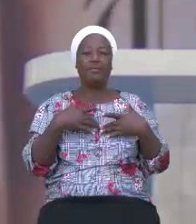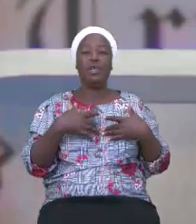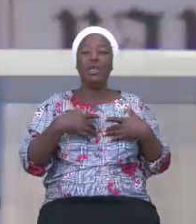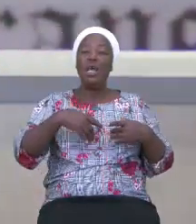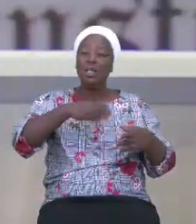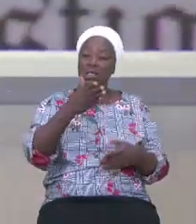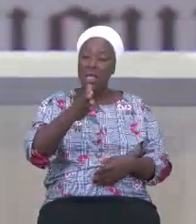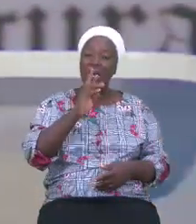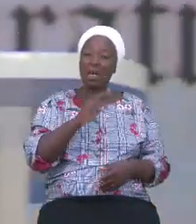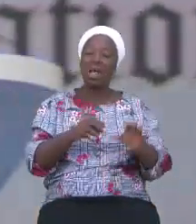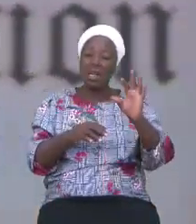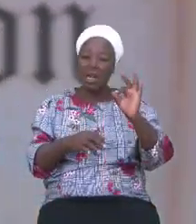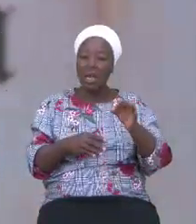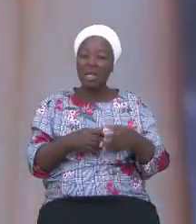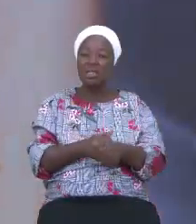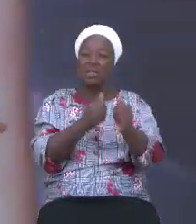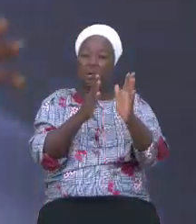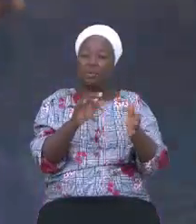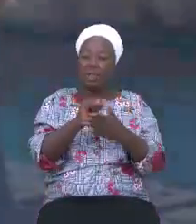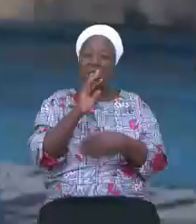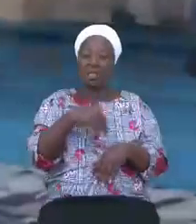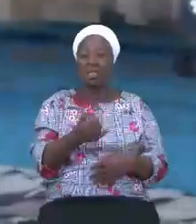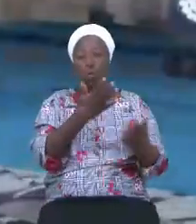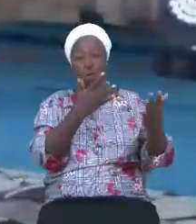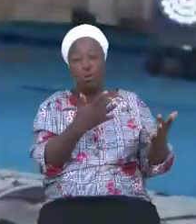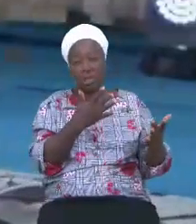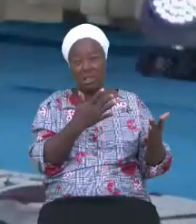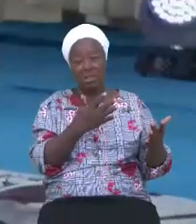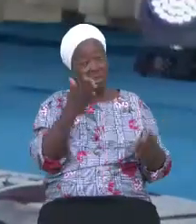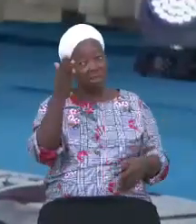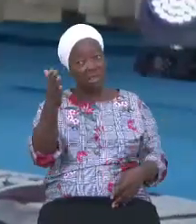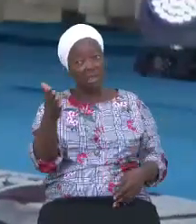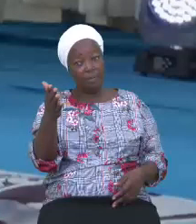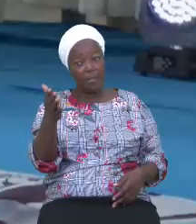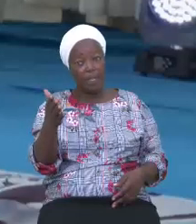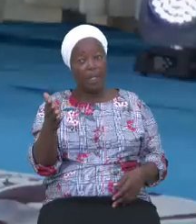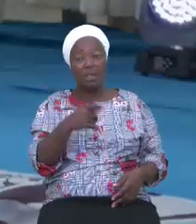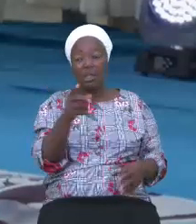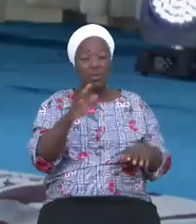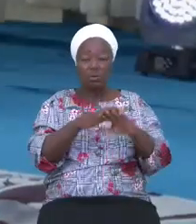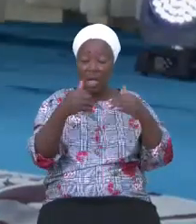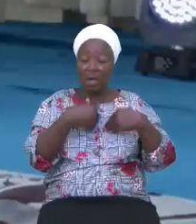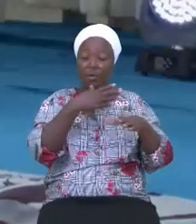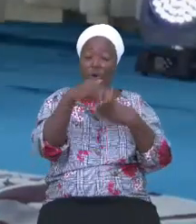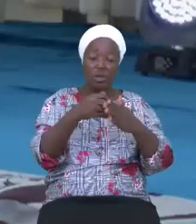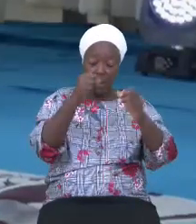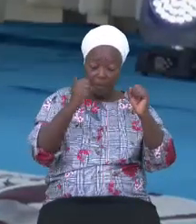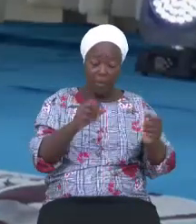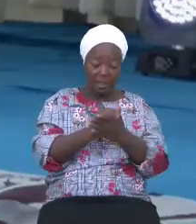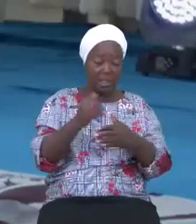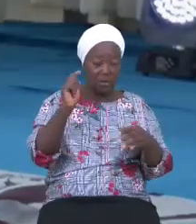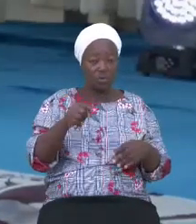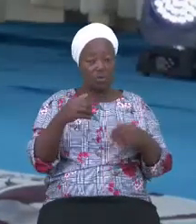are 9 disciples that are still waiting over there. They've not got all the power they ought to